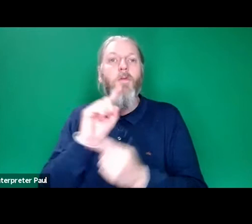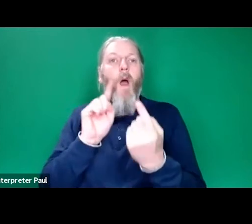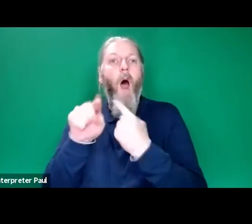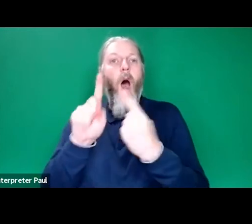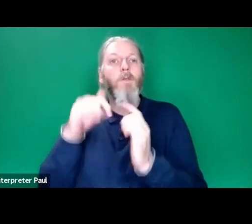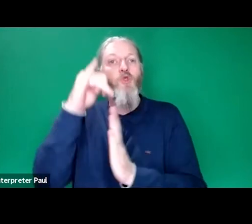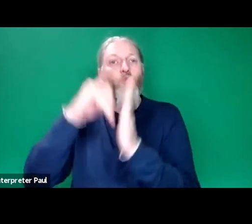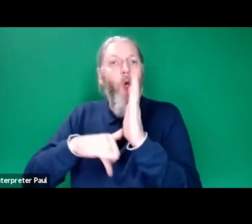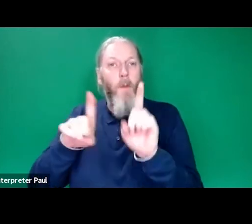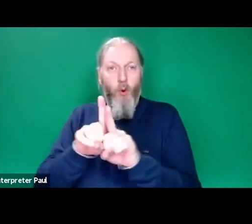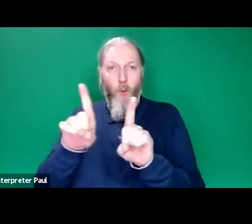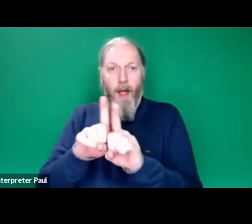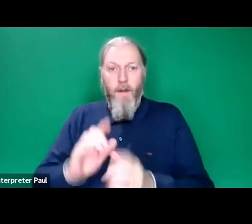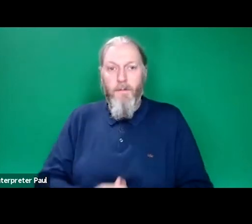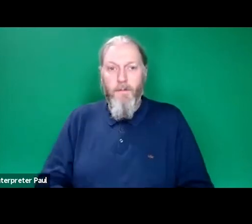of today.